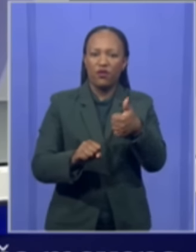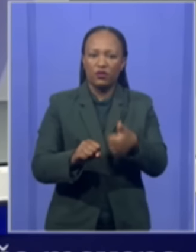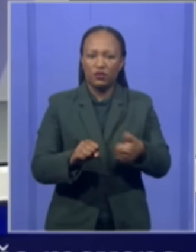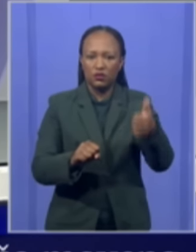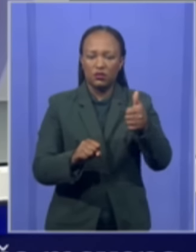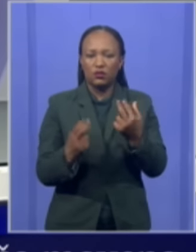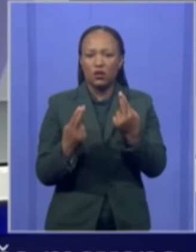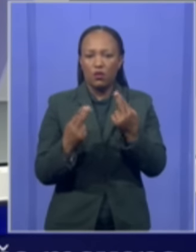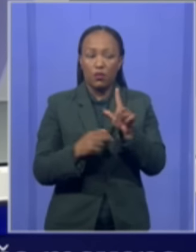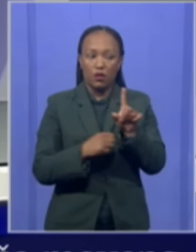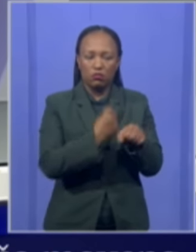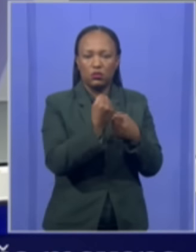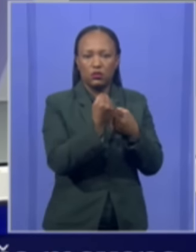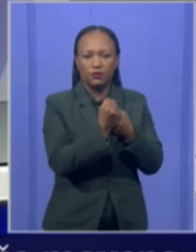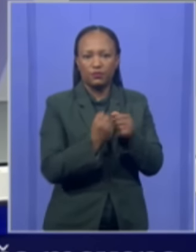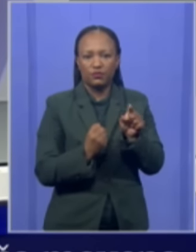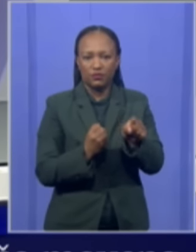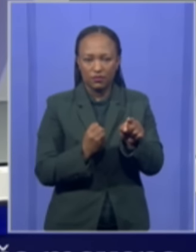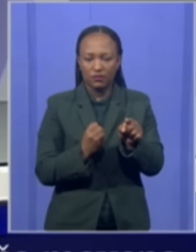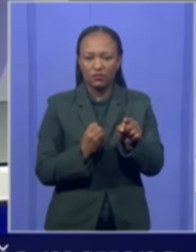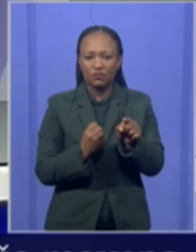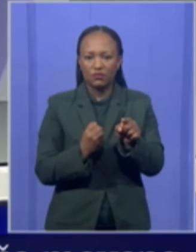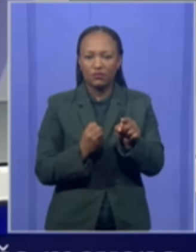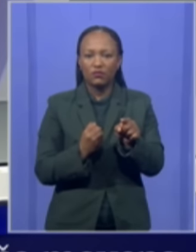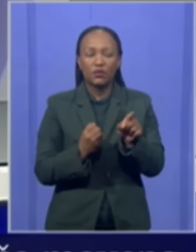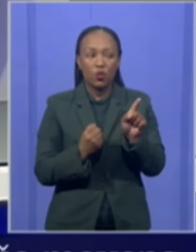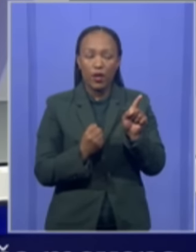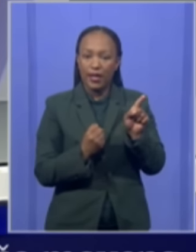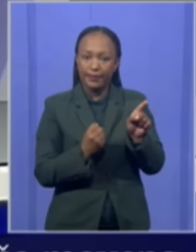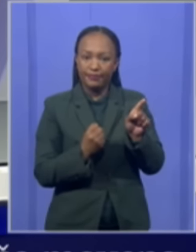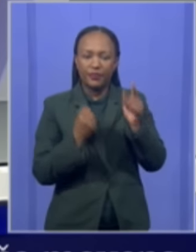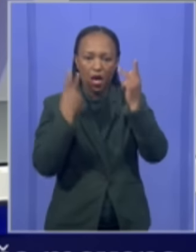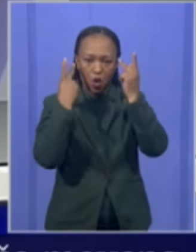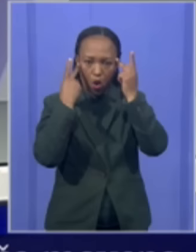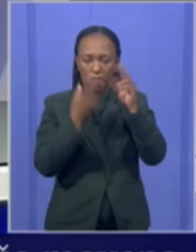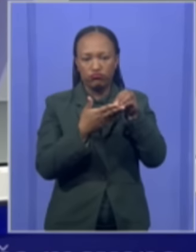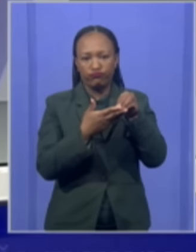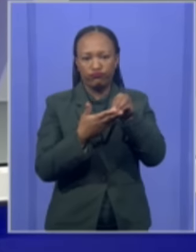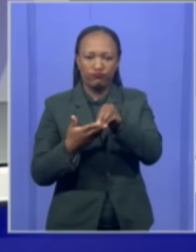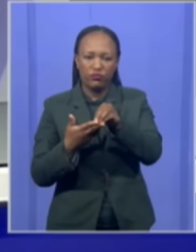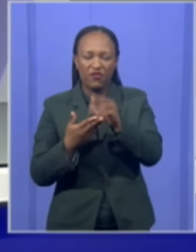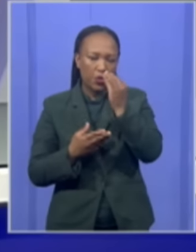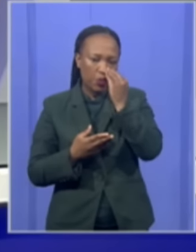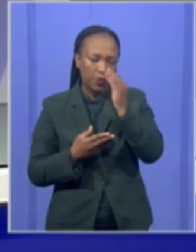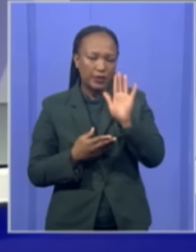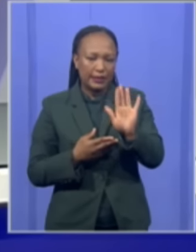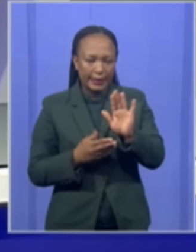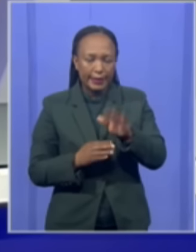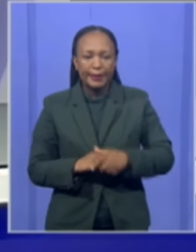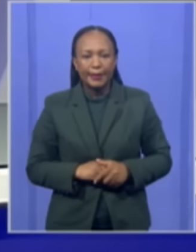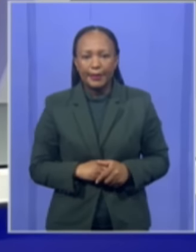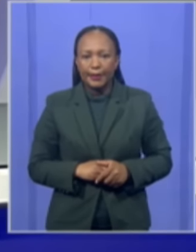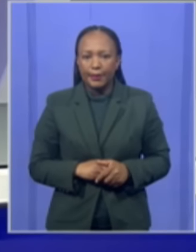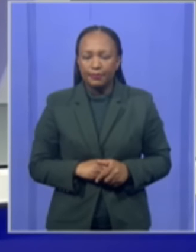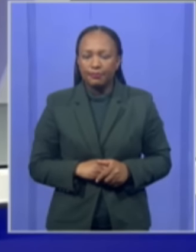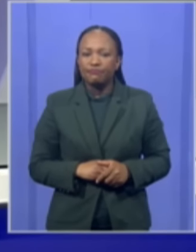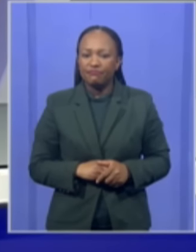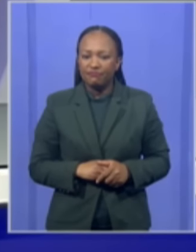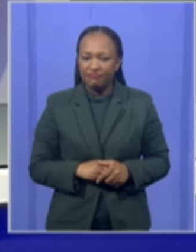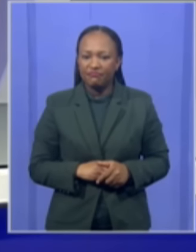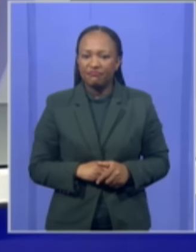mothekga gobane le yena o tla ka tsebo ya gagwe ya ditaba. Jale ke